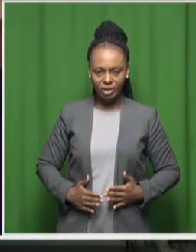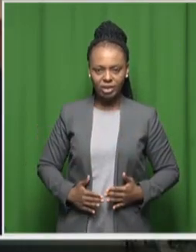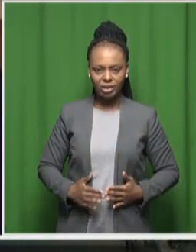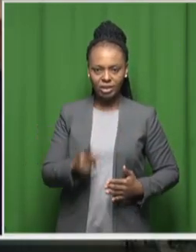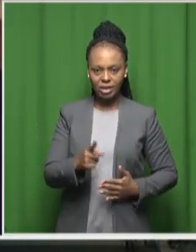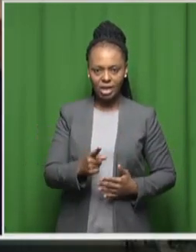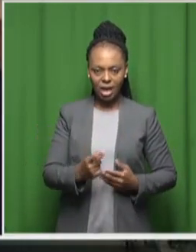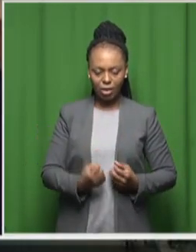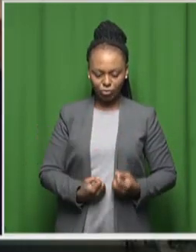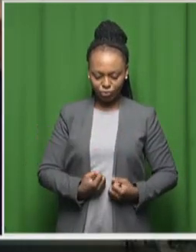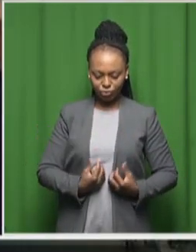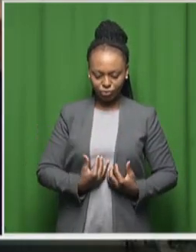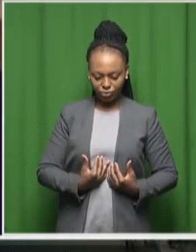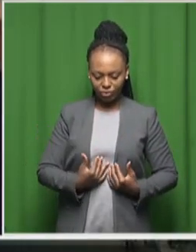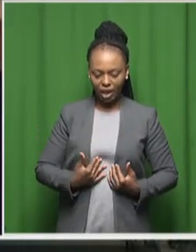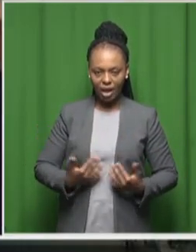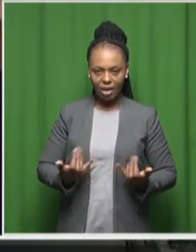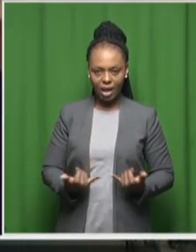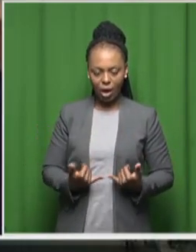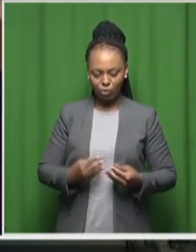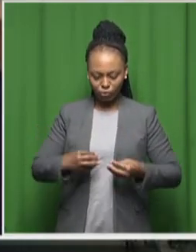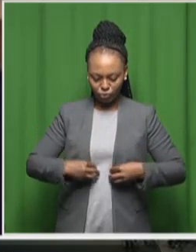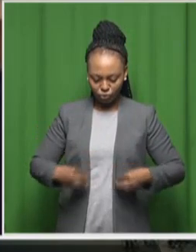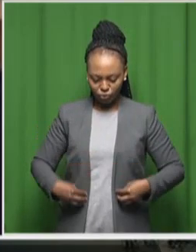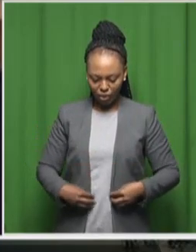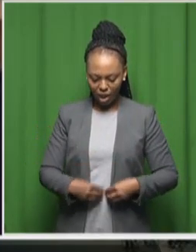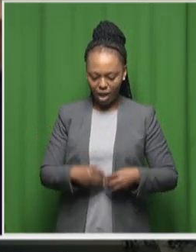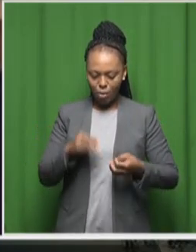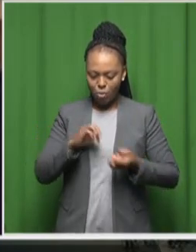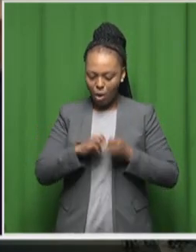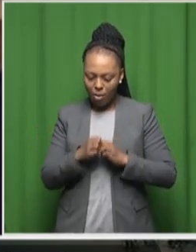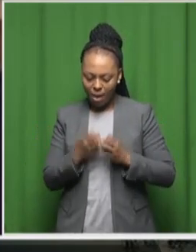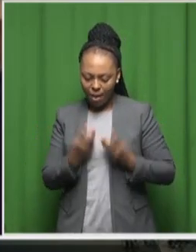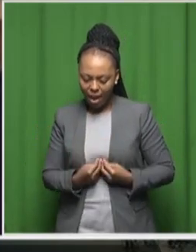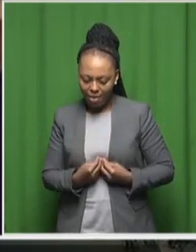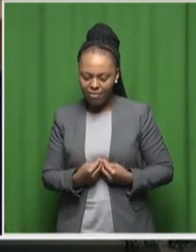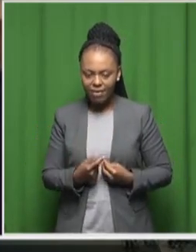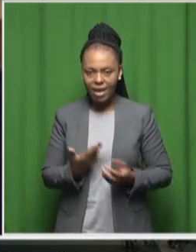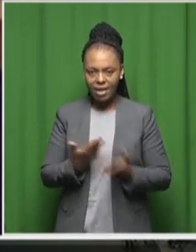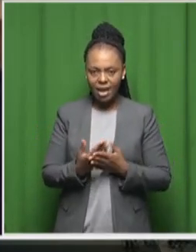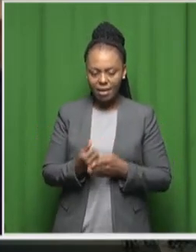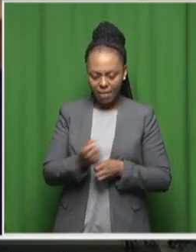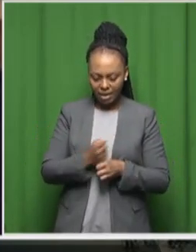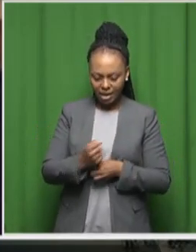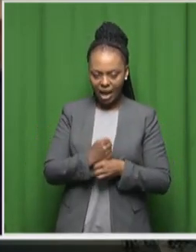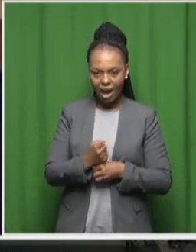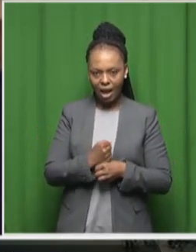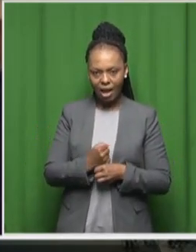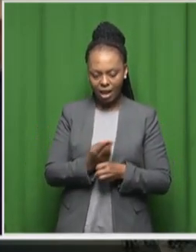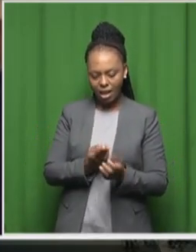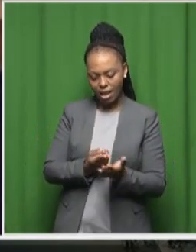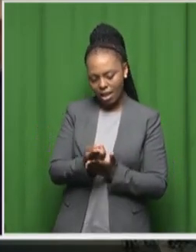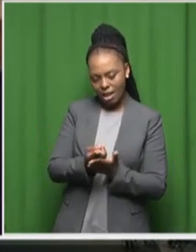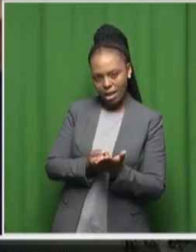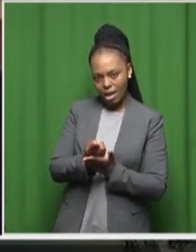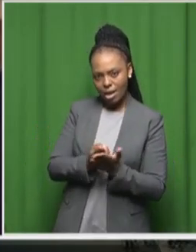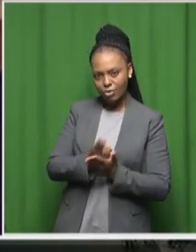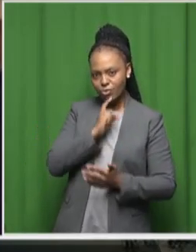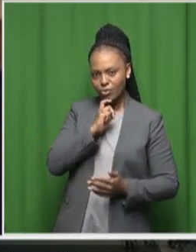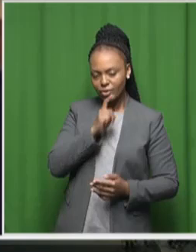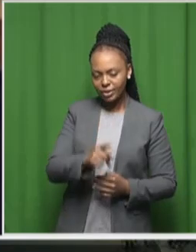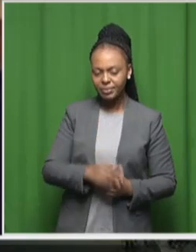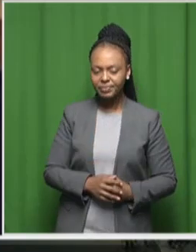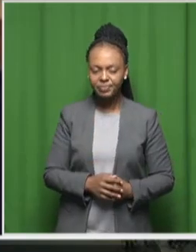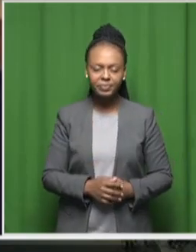So, as far as women go, Dr. Creamer, in terms of some of the less invasive